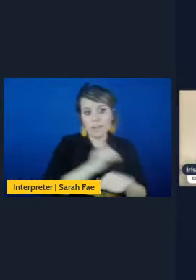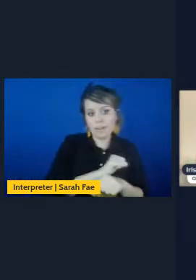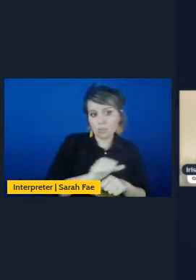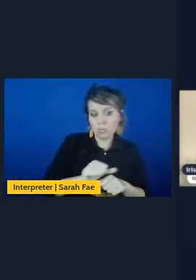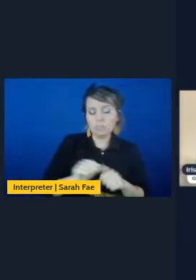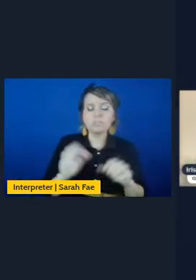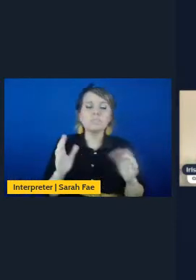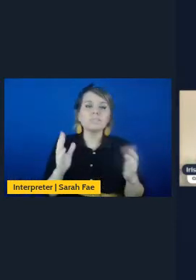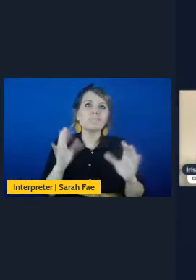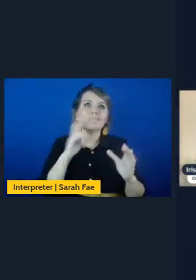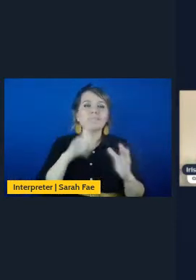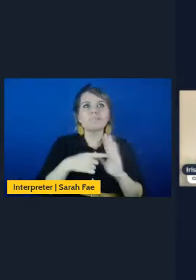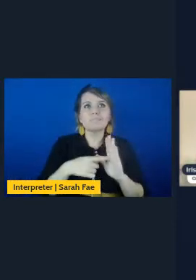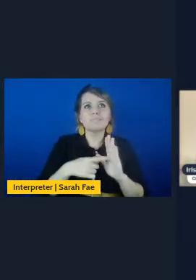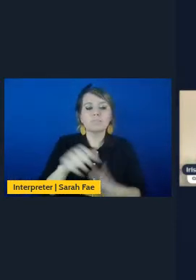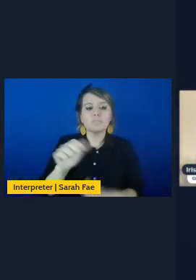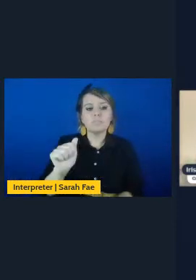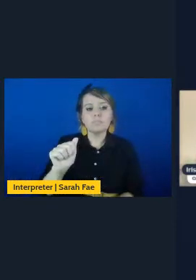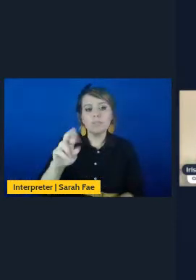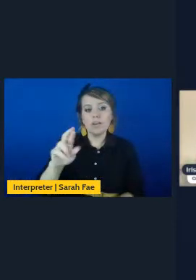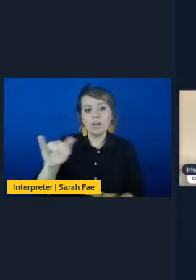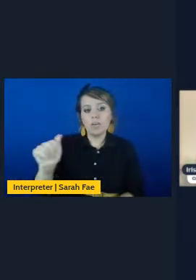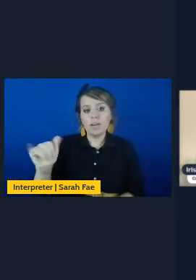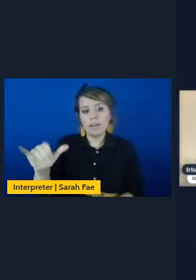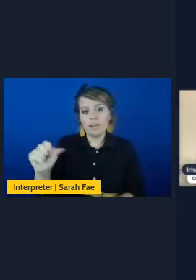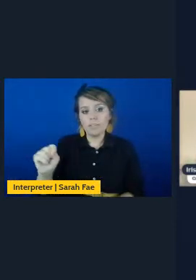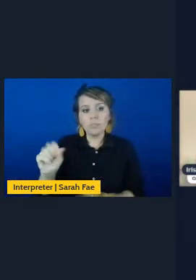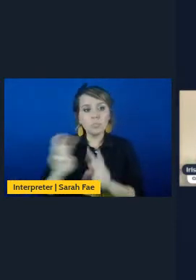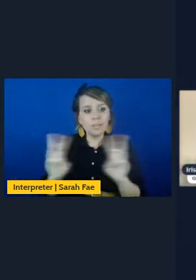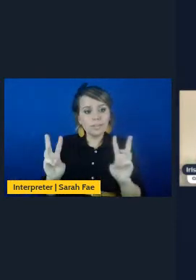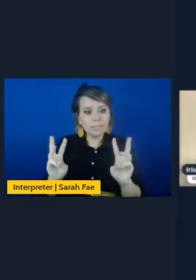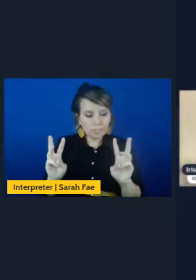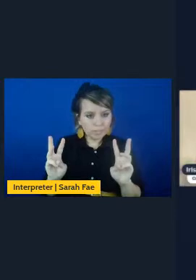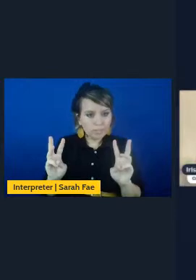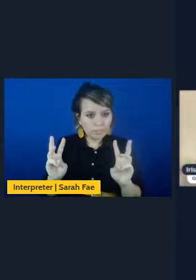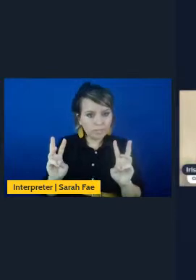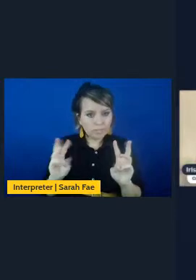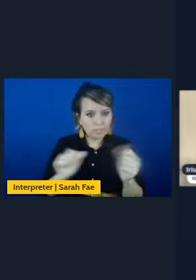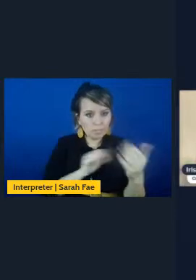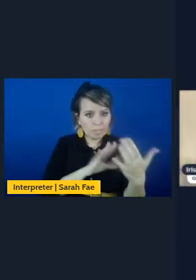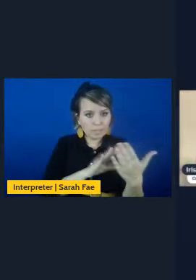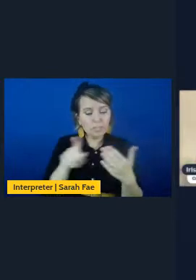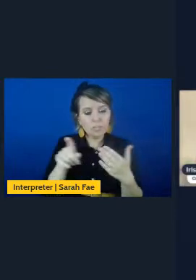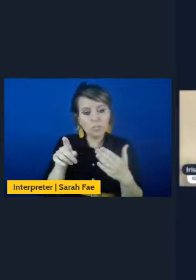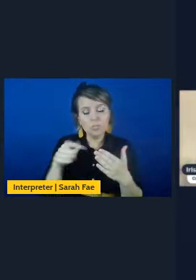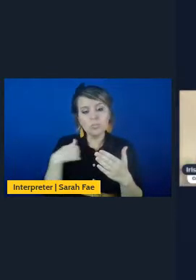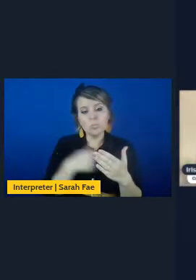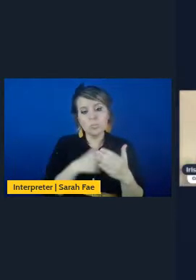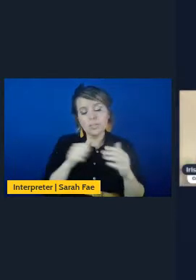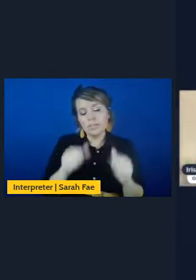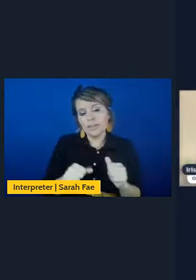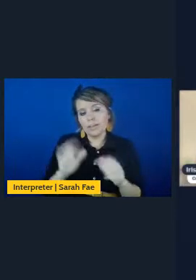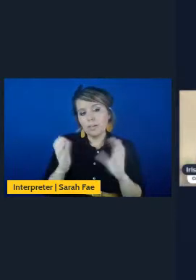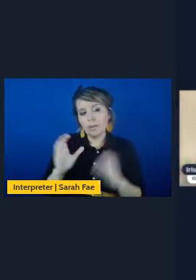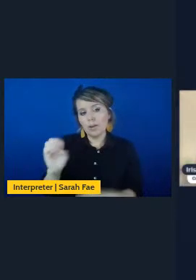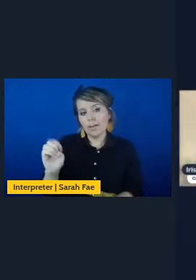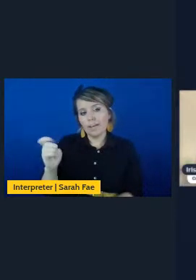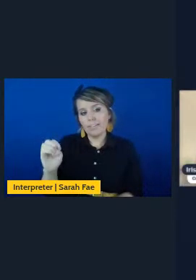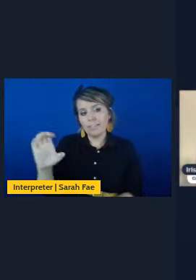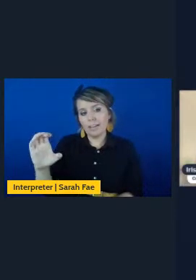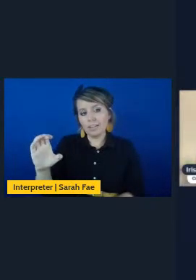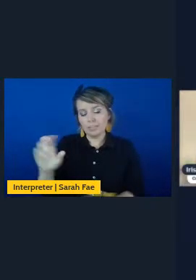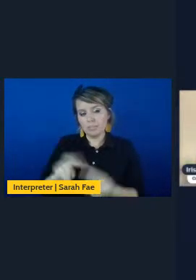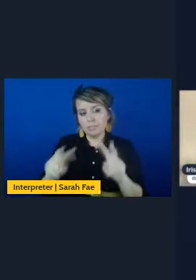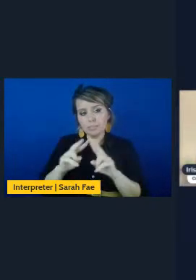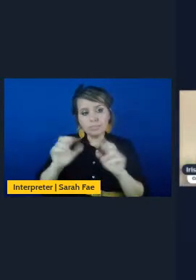comparing, for example, arrays with the array with method. We can compare exact values, which can be of different types, such as